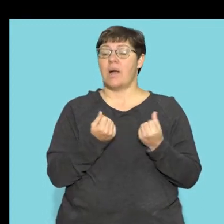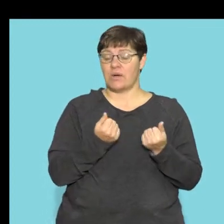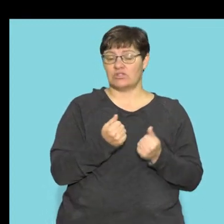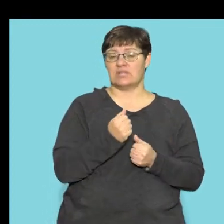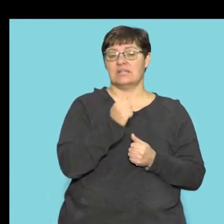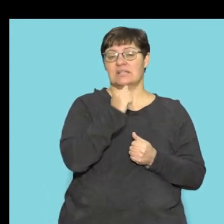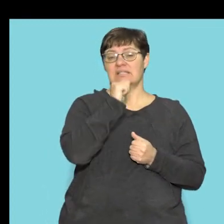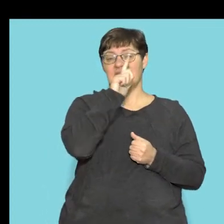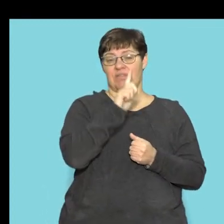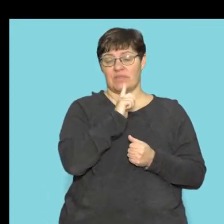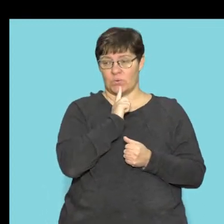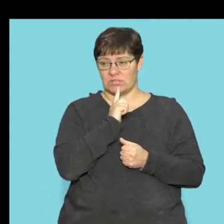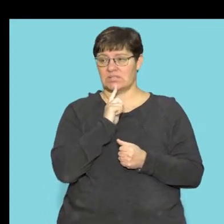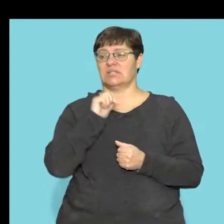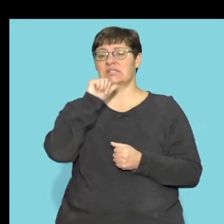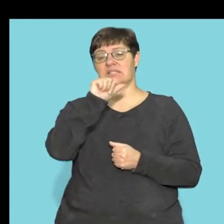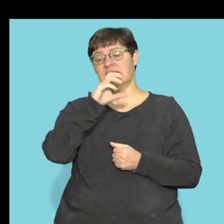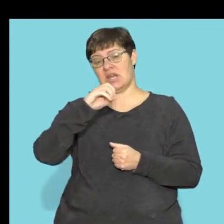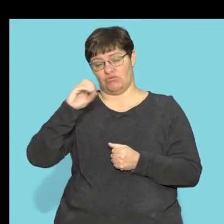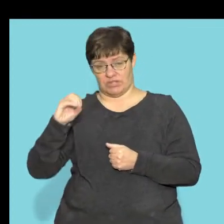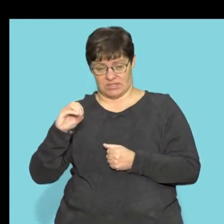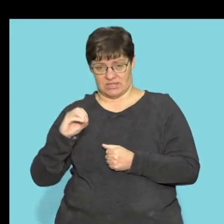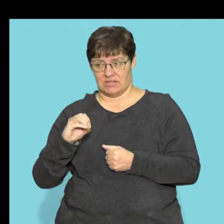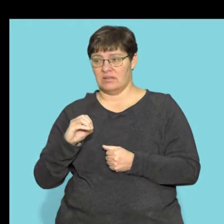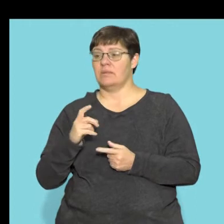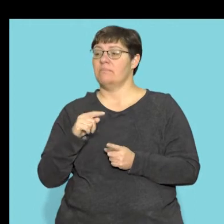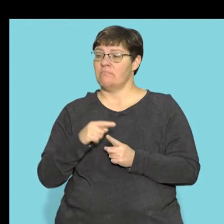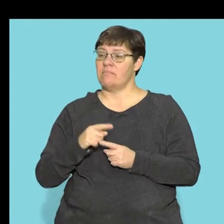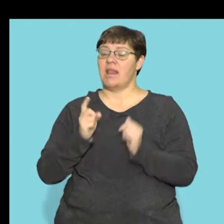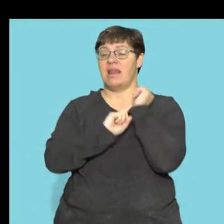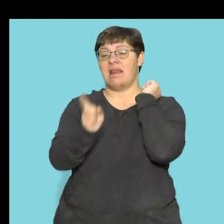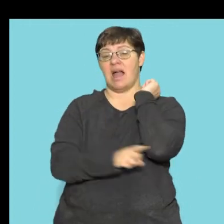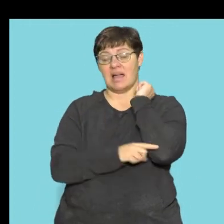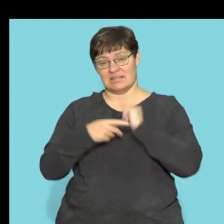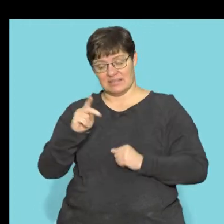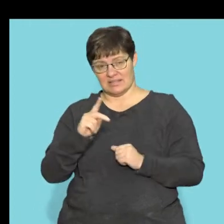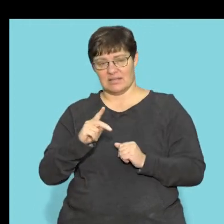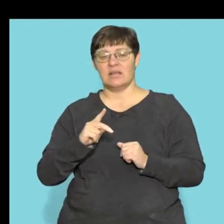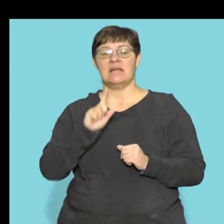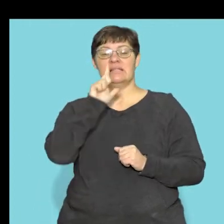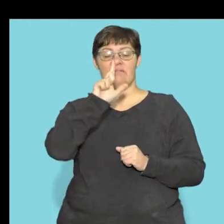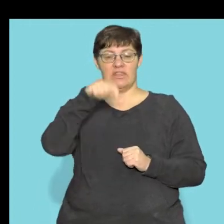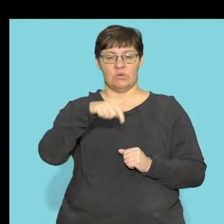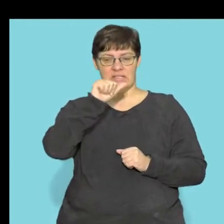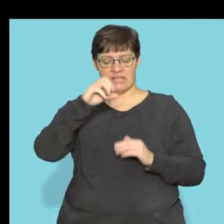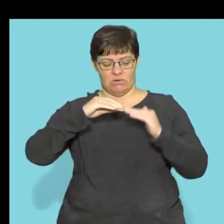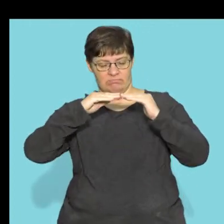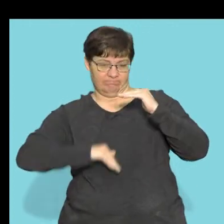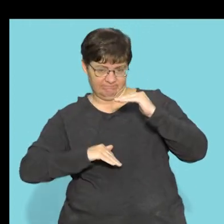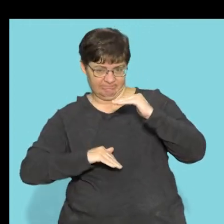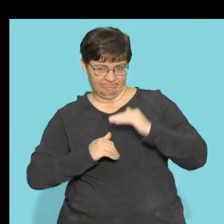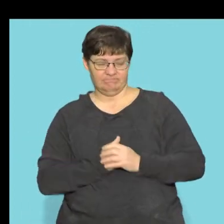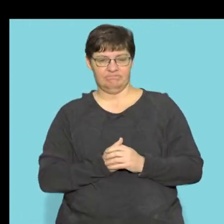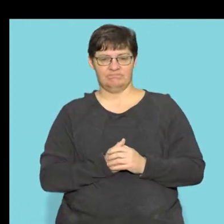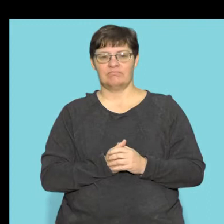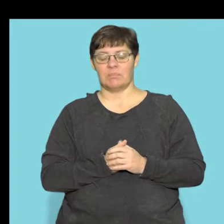payments of 7,600 with the final payment being less than 7,600.